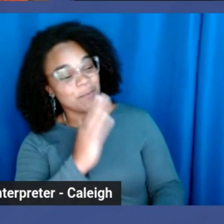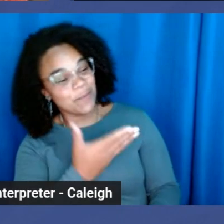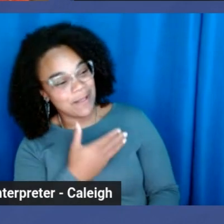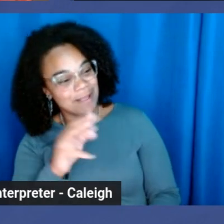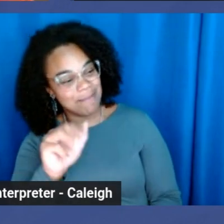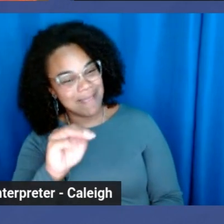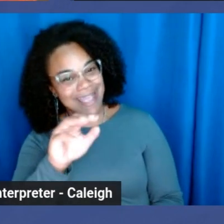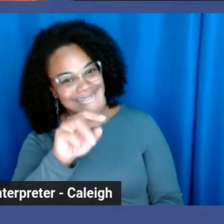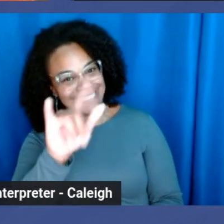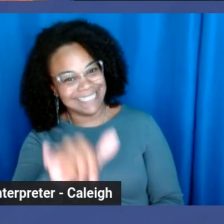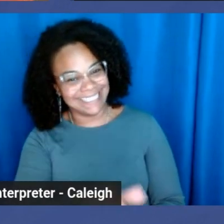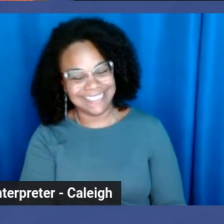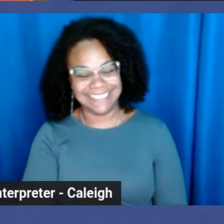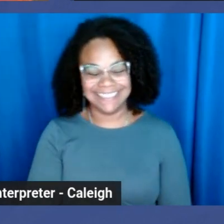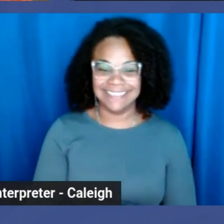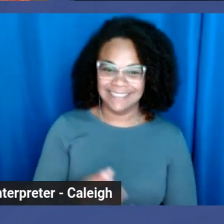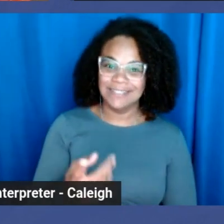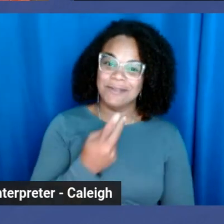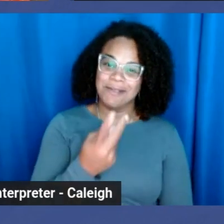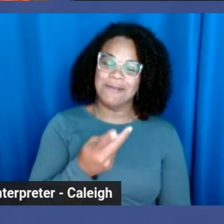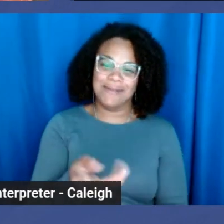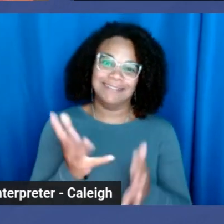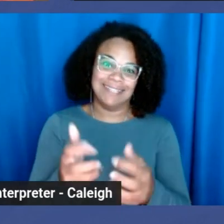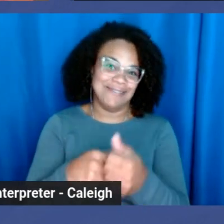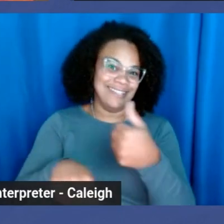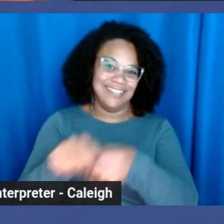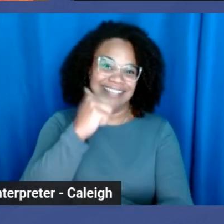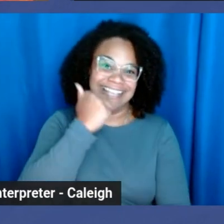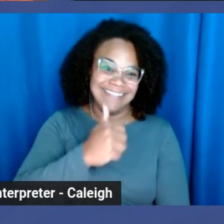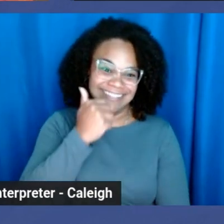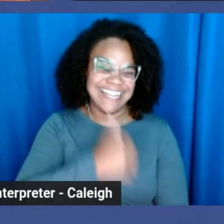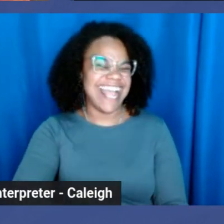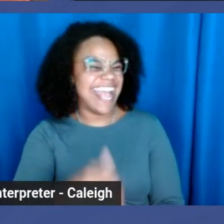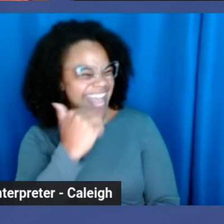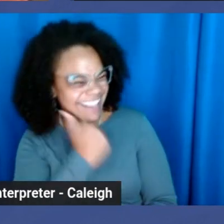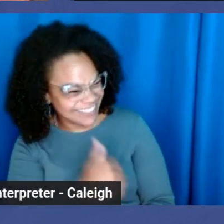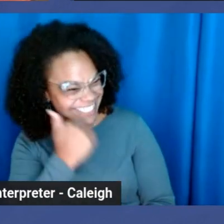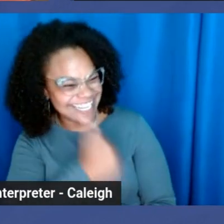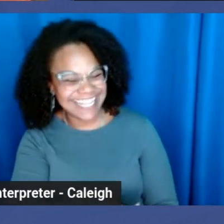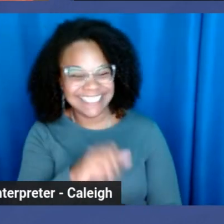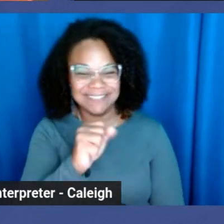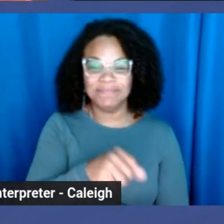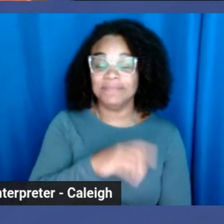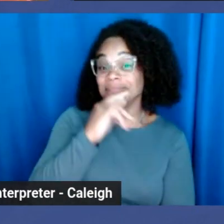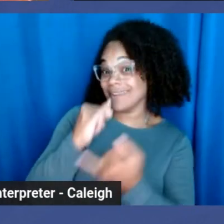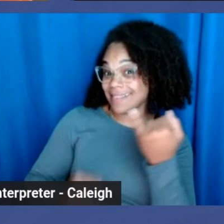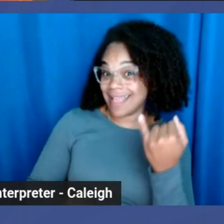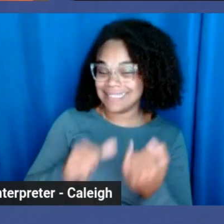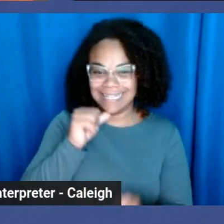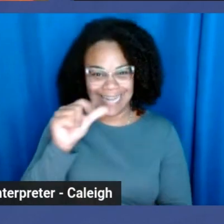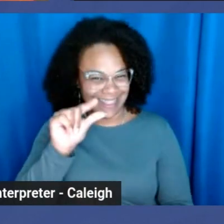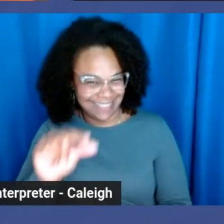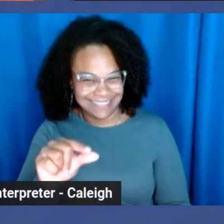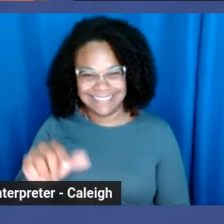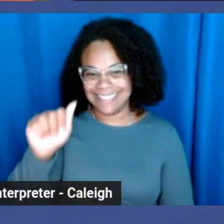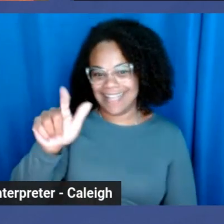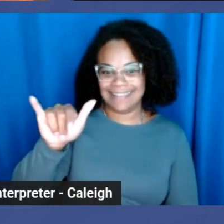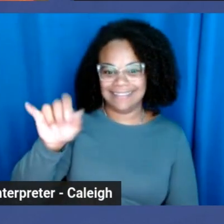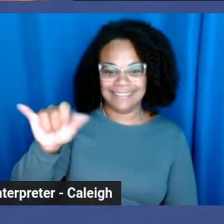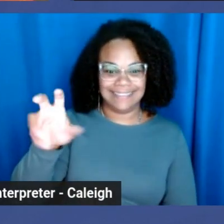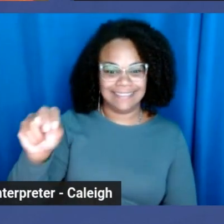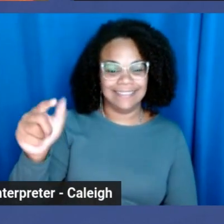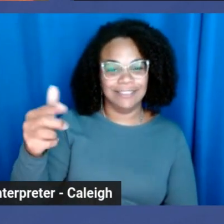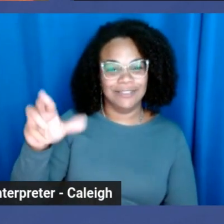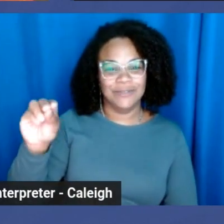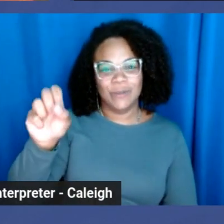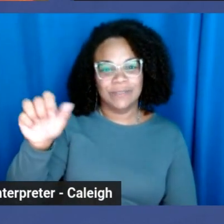Mandy. As if we don't talk to each other every day. Every single day. And last but certainly not least, we have Allison Grossman.